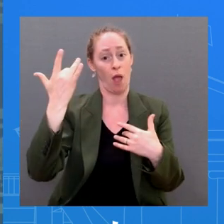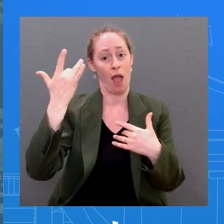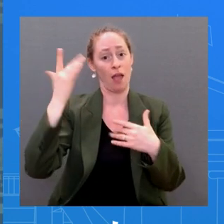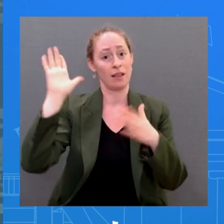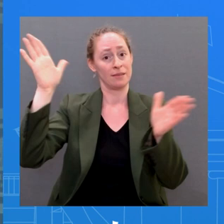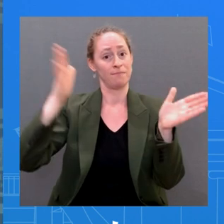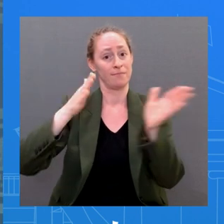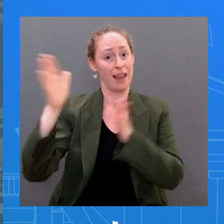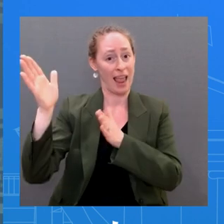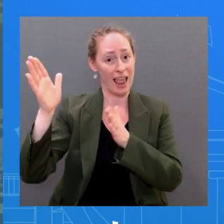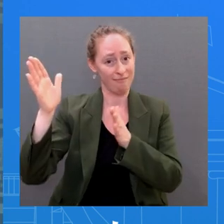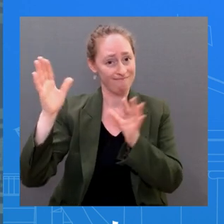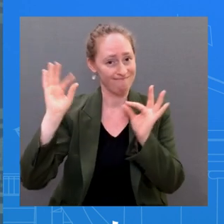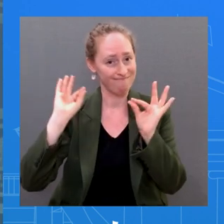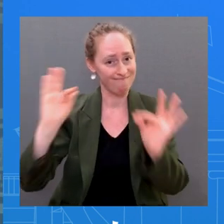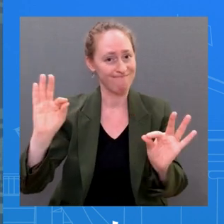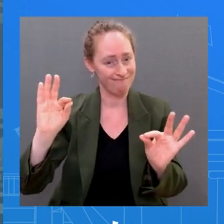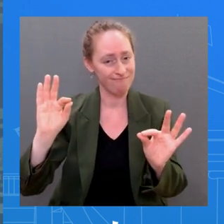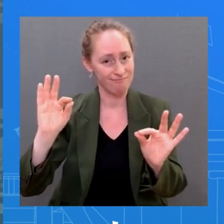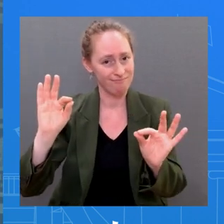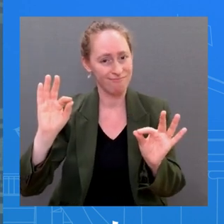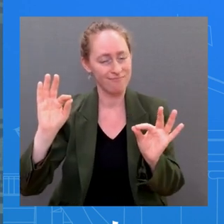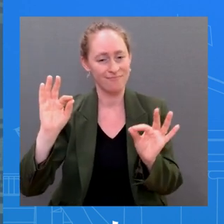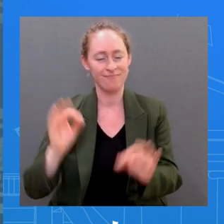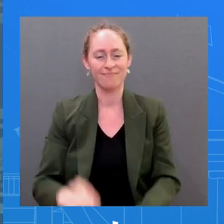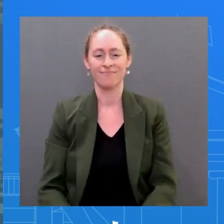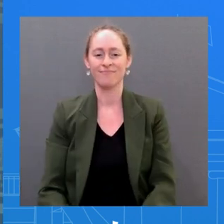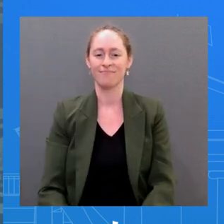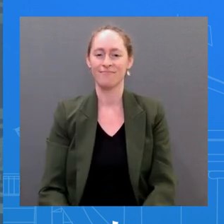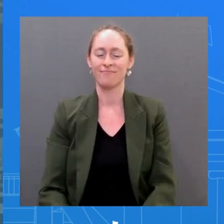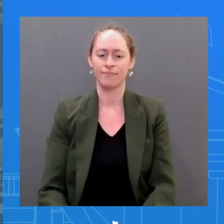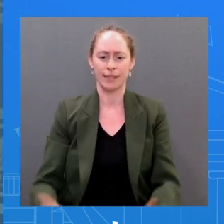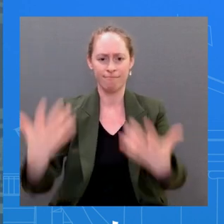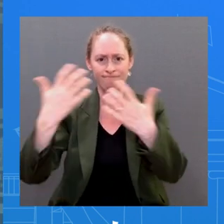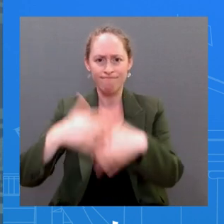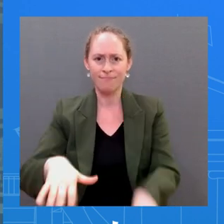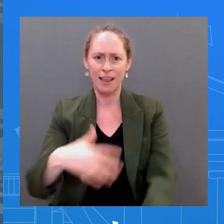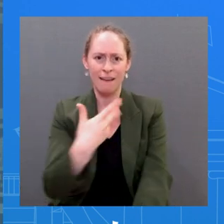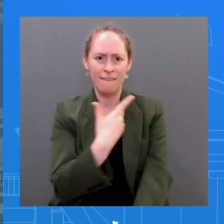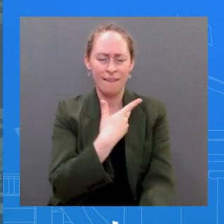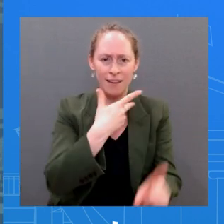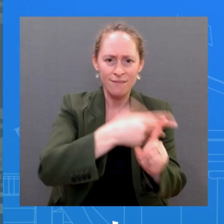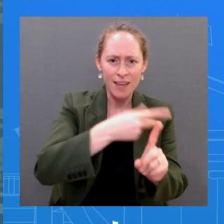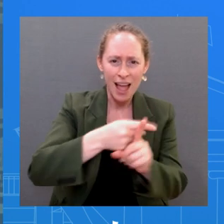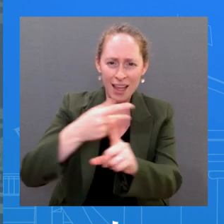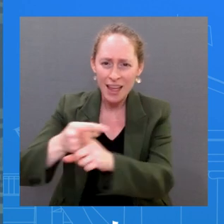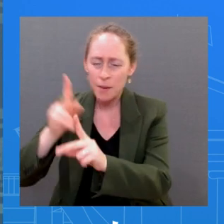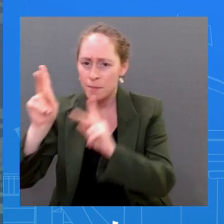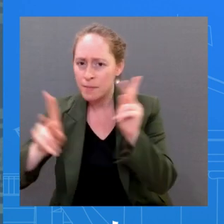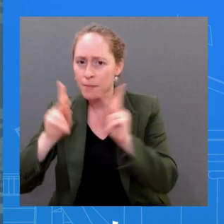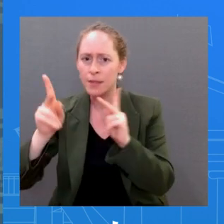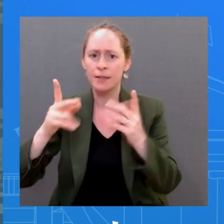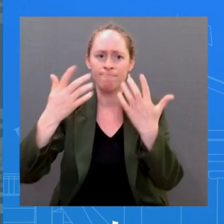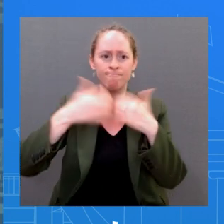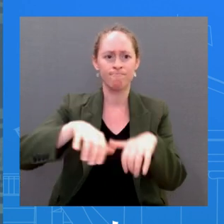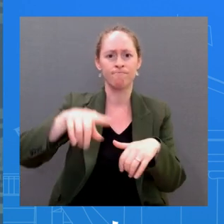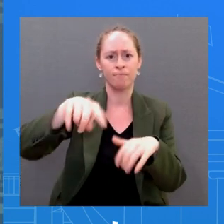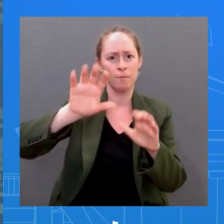plan to get people vaccinated, with a plan to get people back to work. Remember, and I know some of you know this, schools were